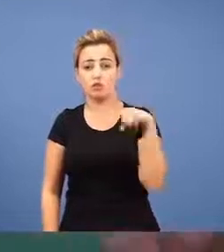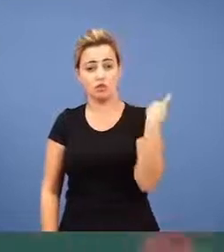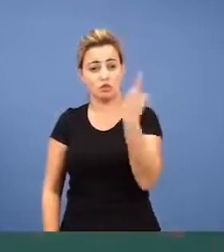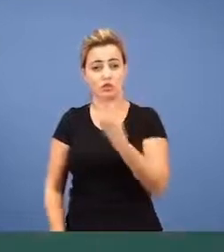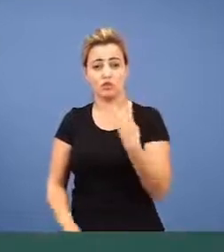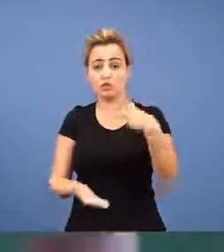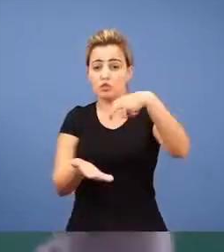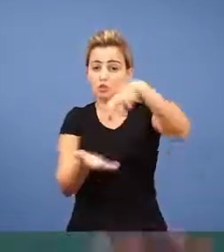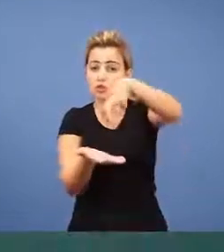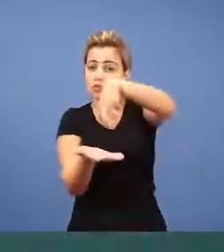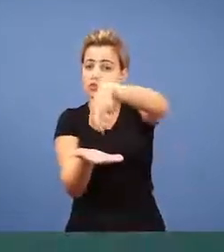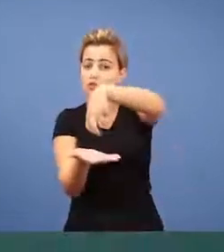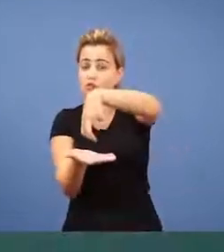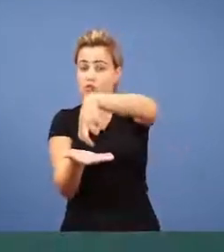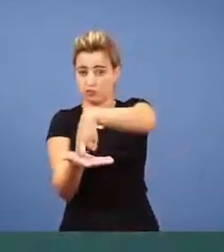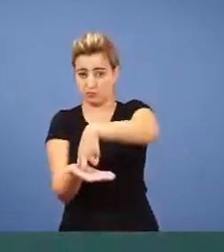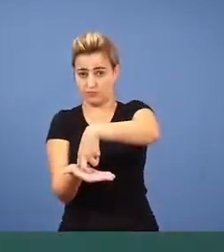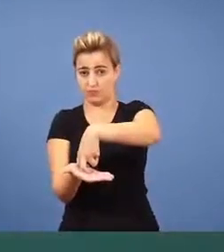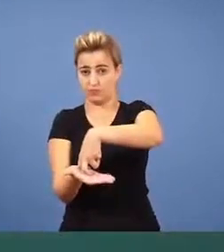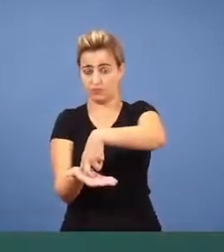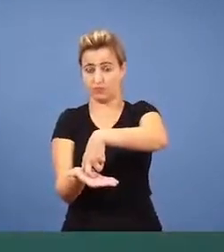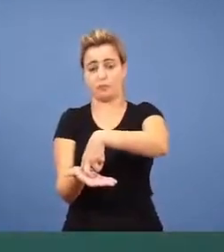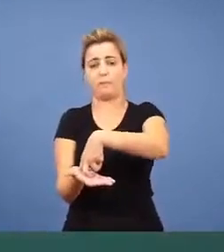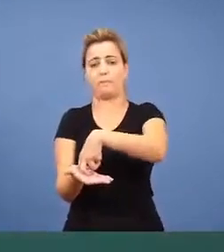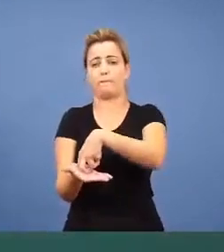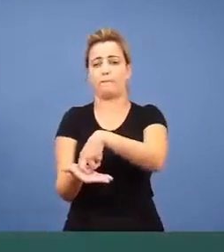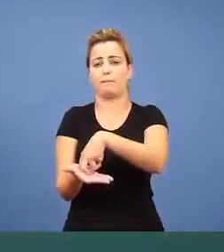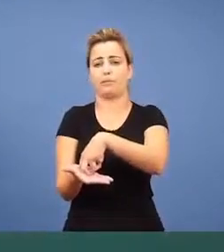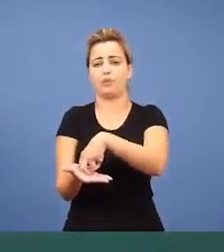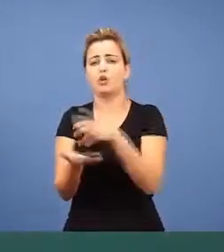ministered, we knelt down